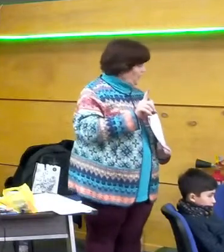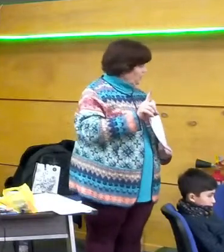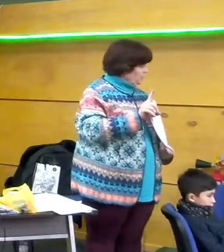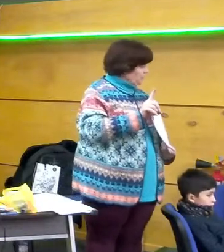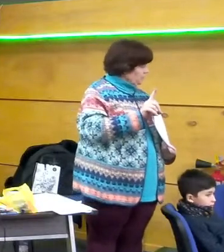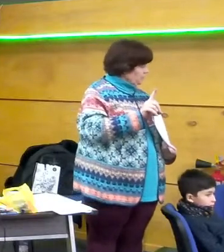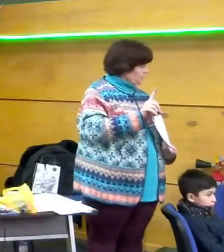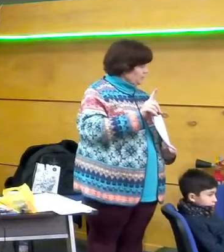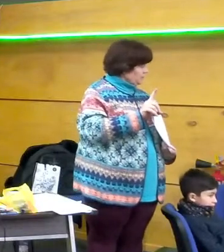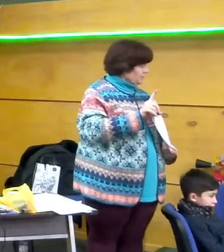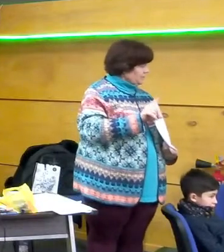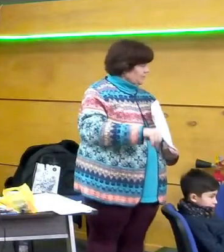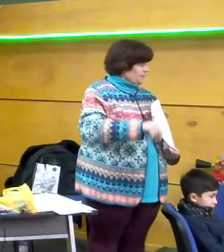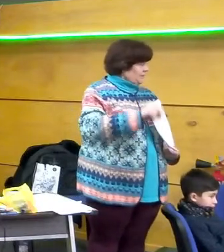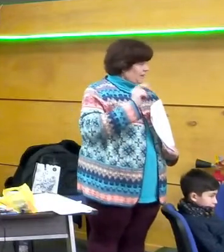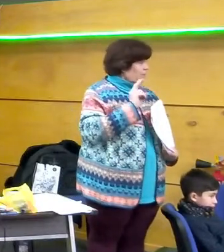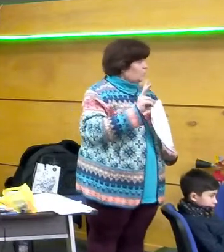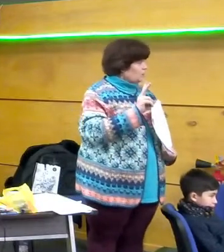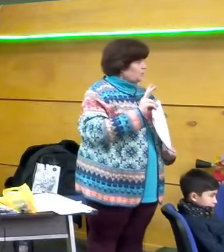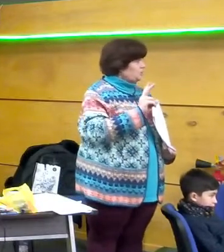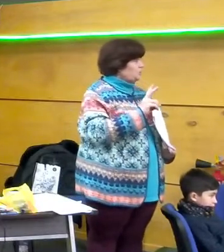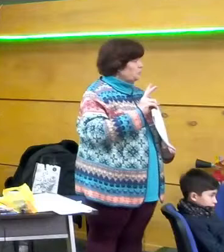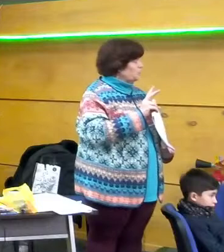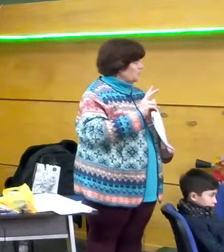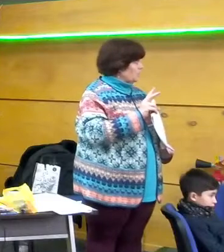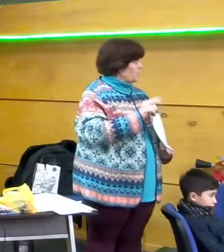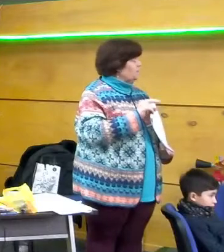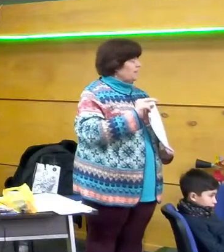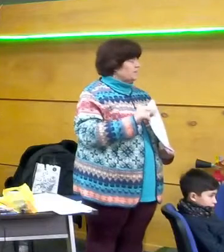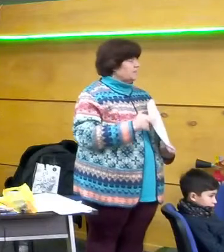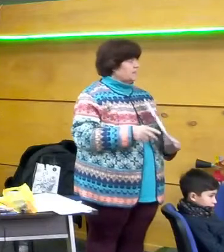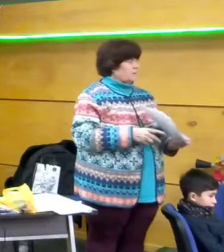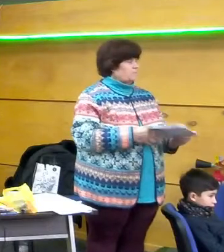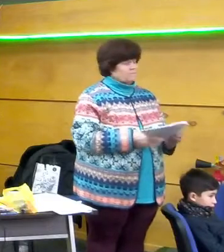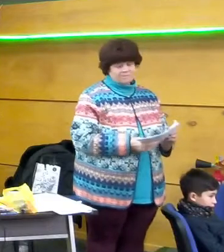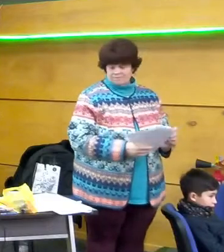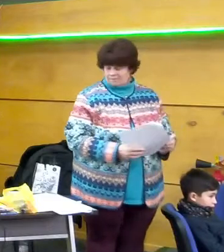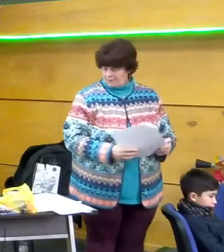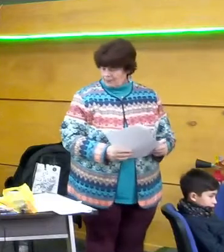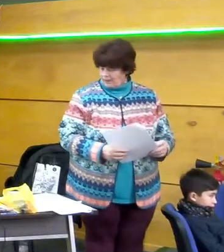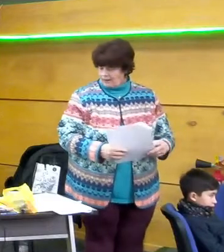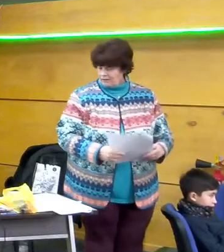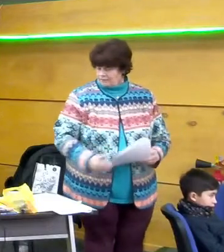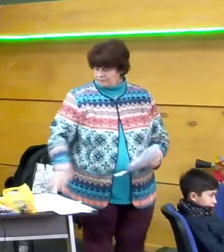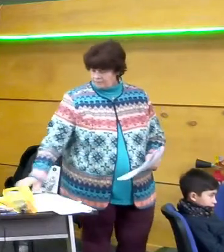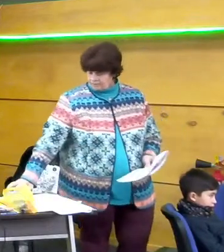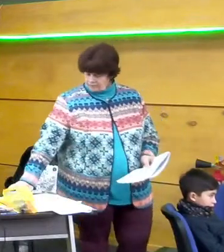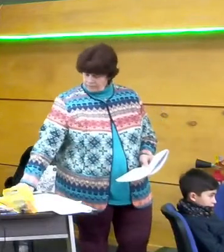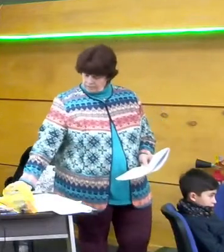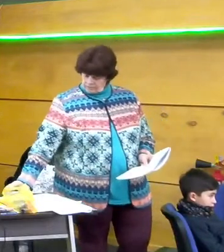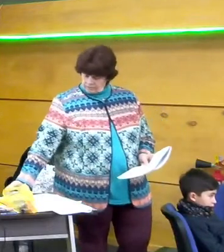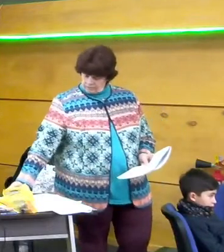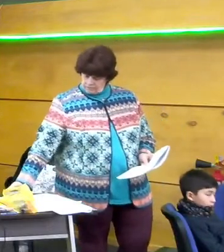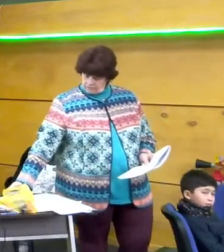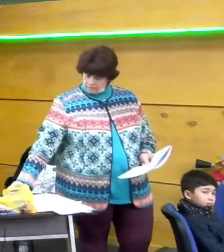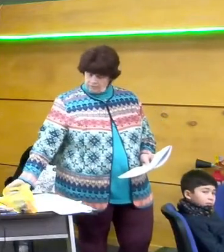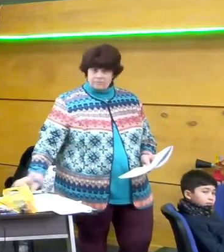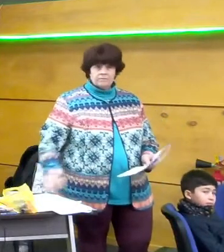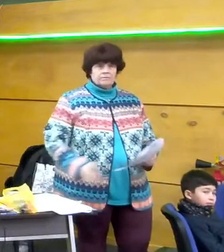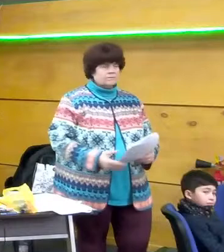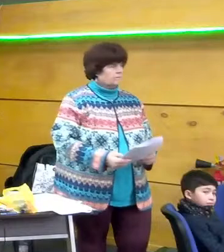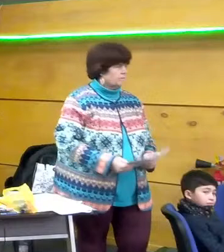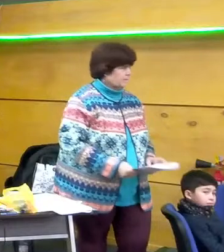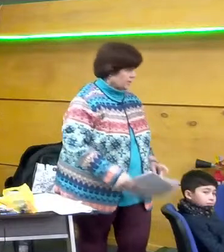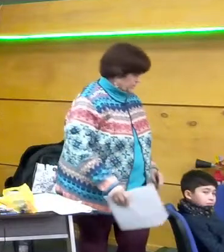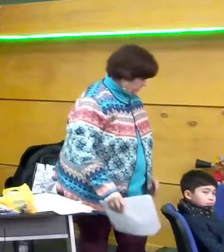do well. Yes. And what should she work on the next time? Can you introduce